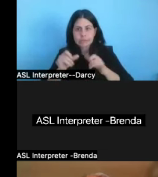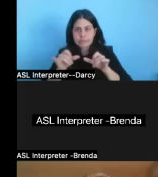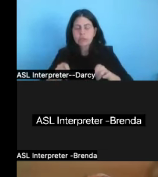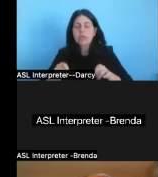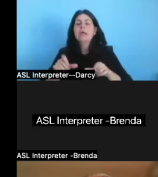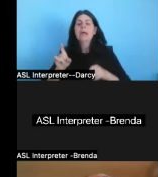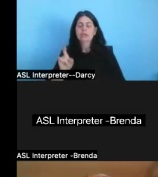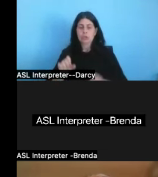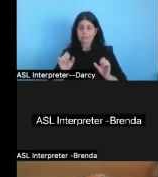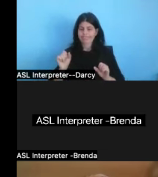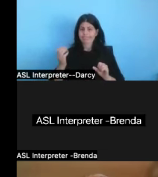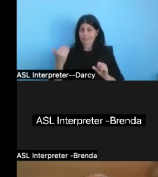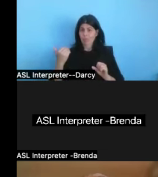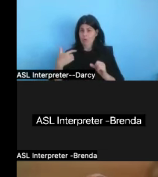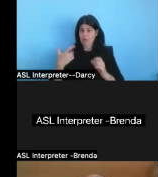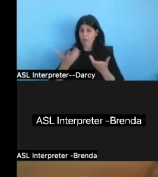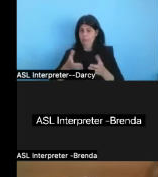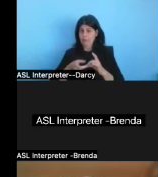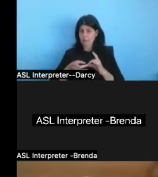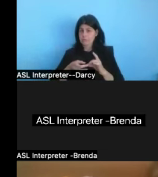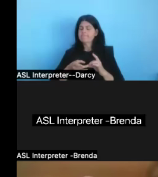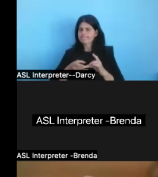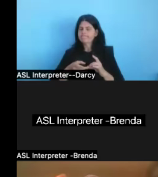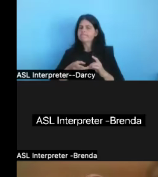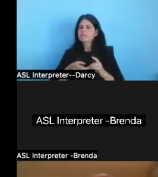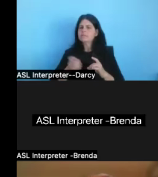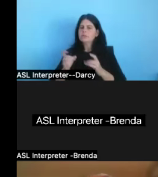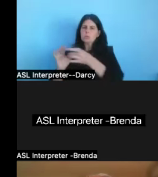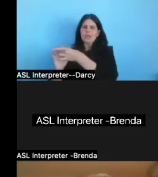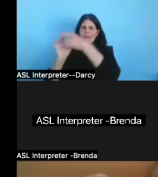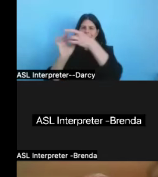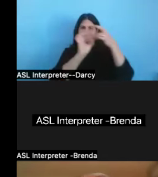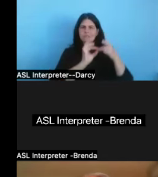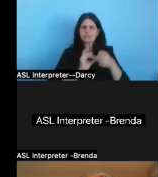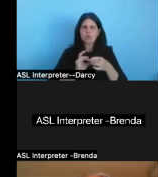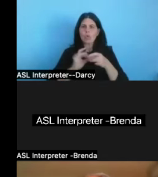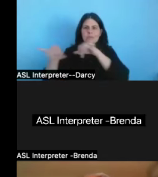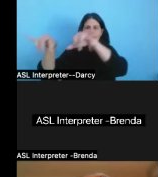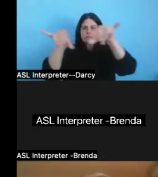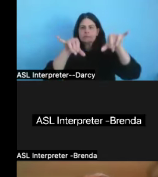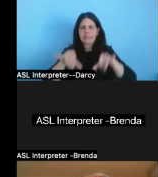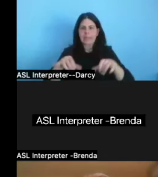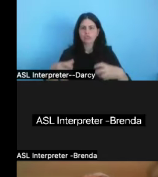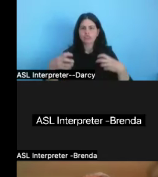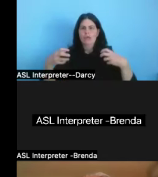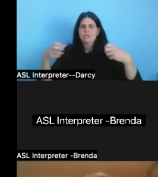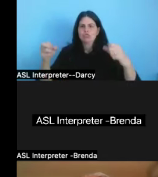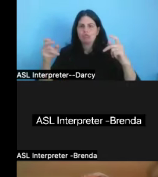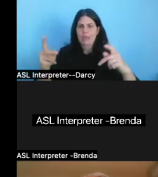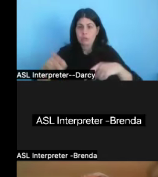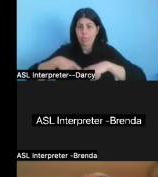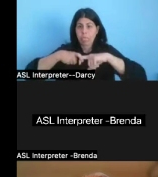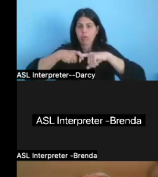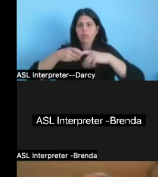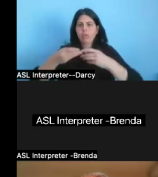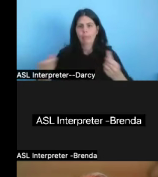mentioned before, and to have consistency among their service restorations. That's what these items are working. These are